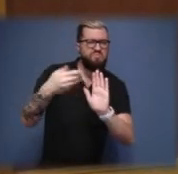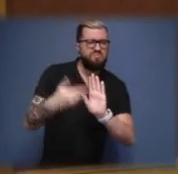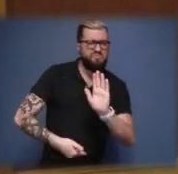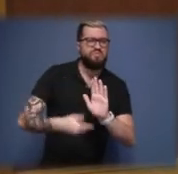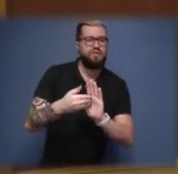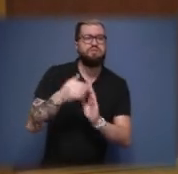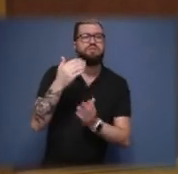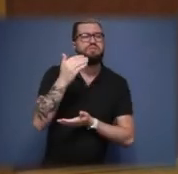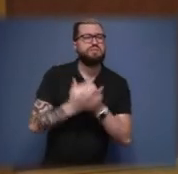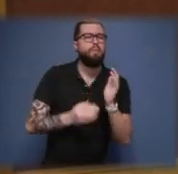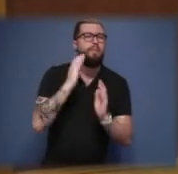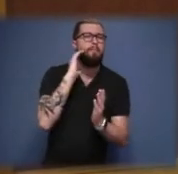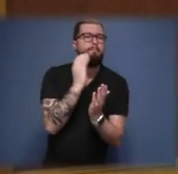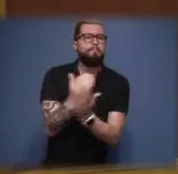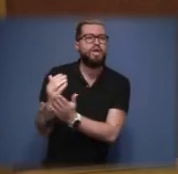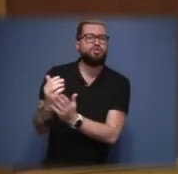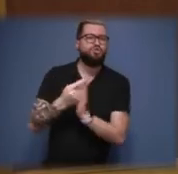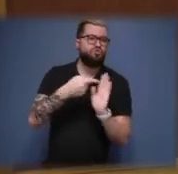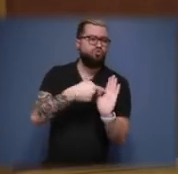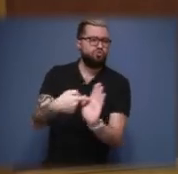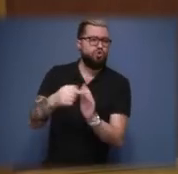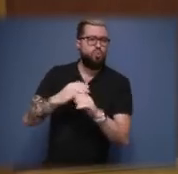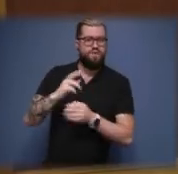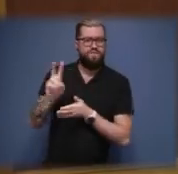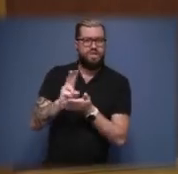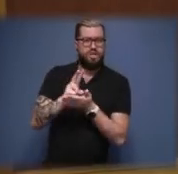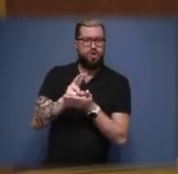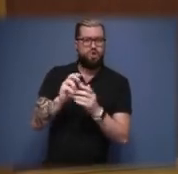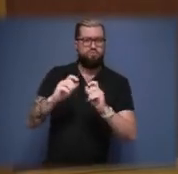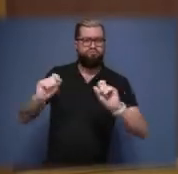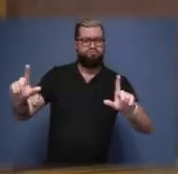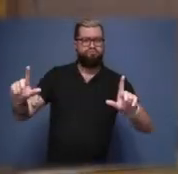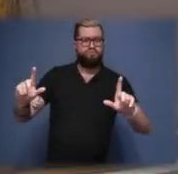the pictures are being shown on the video now. So